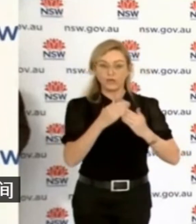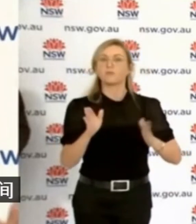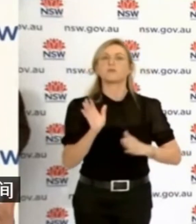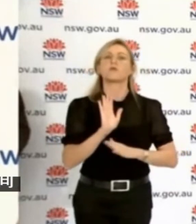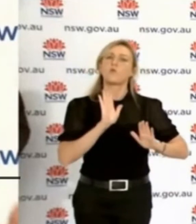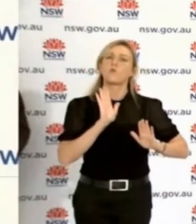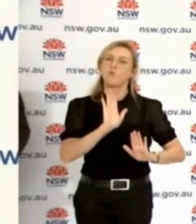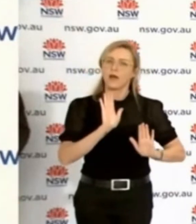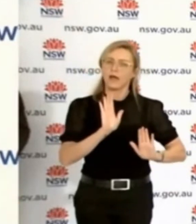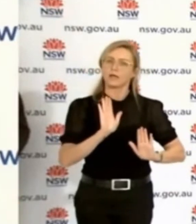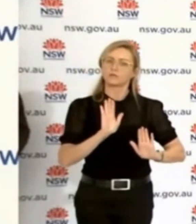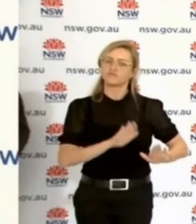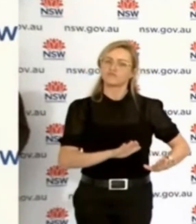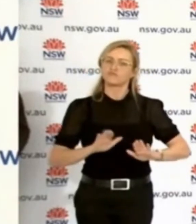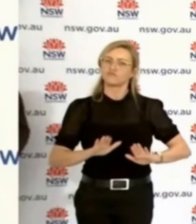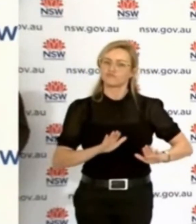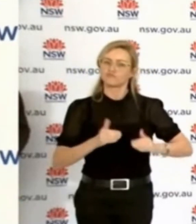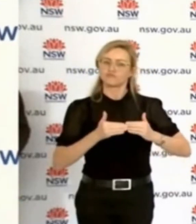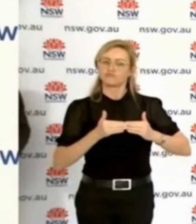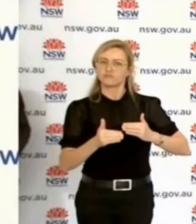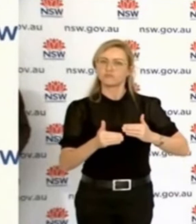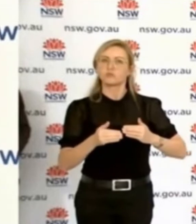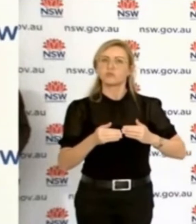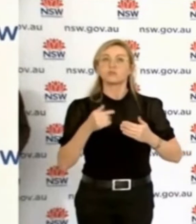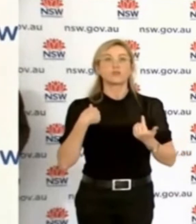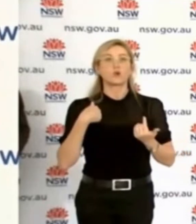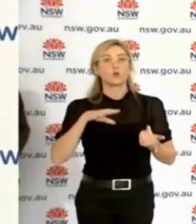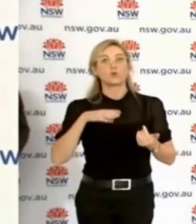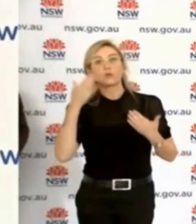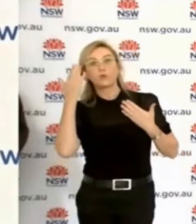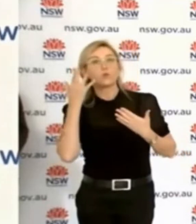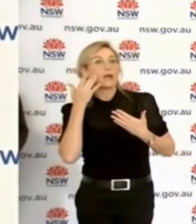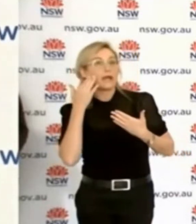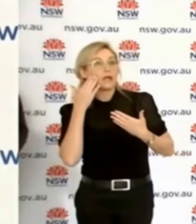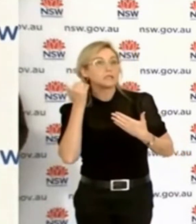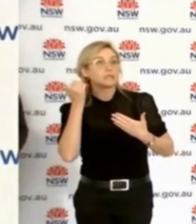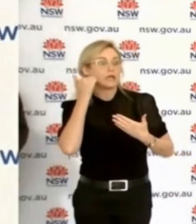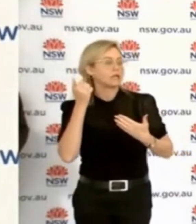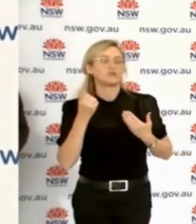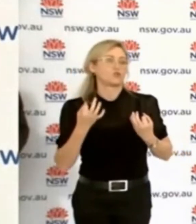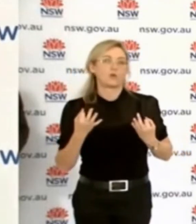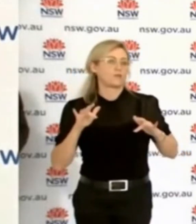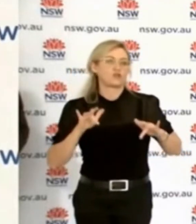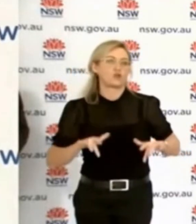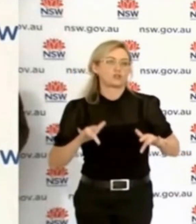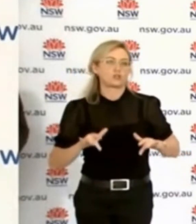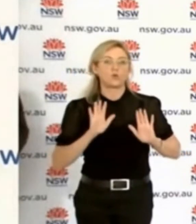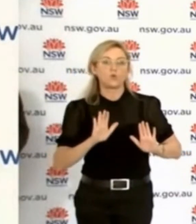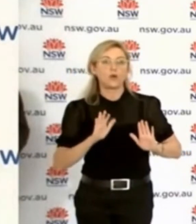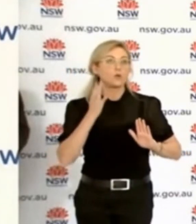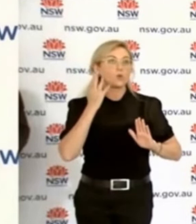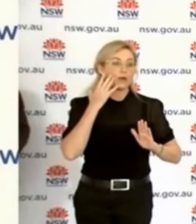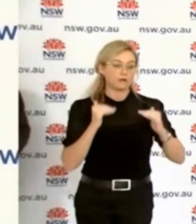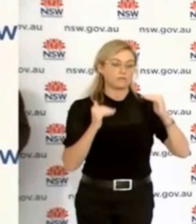think what we do want to get to, as the Premier said, we don't want to announce that date today, but we want to give that certainty to businesses, and I think businesses can